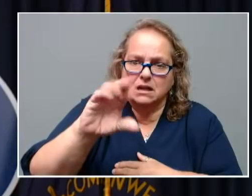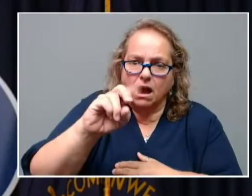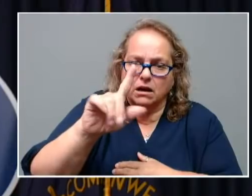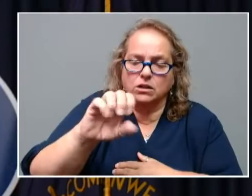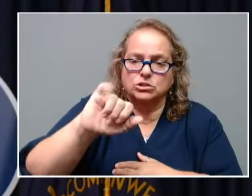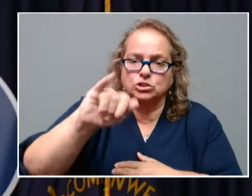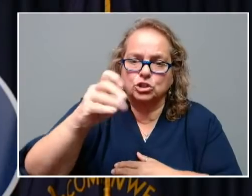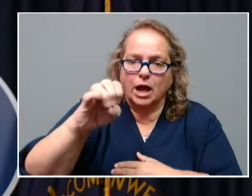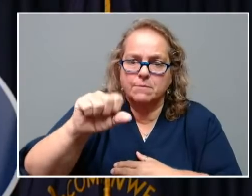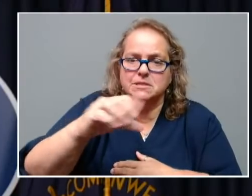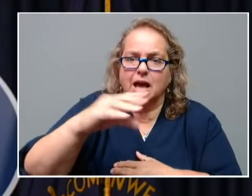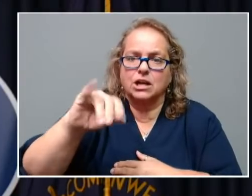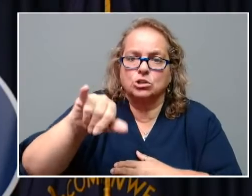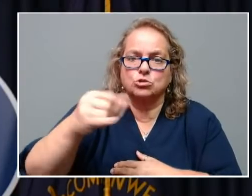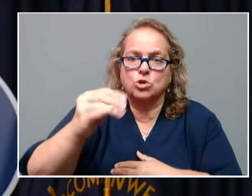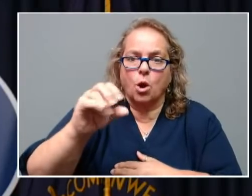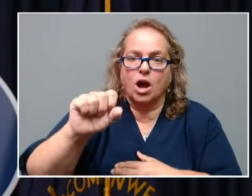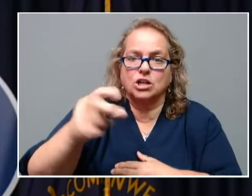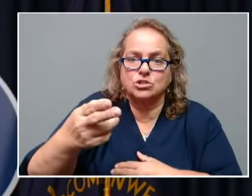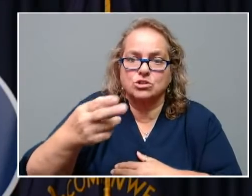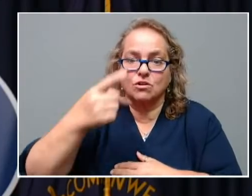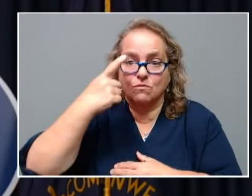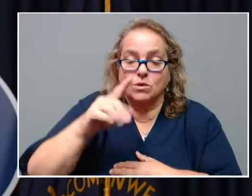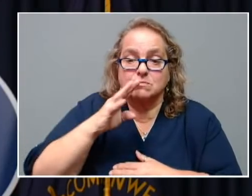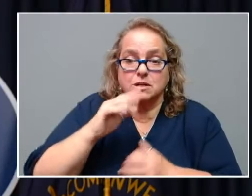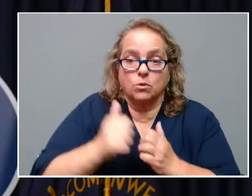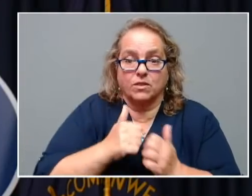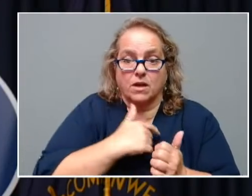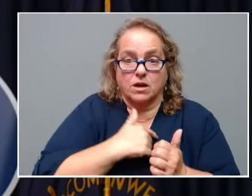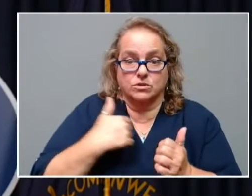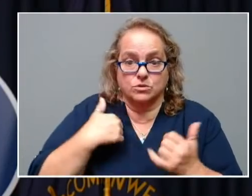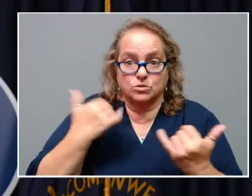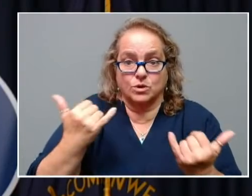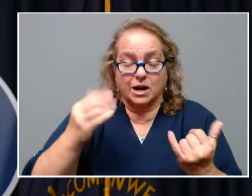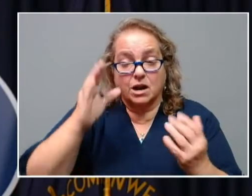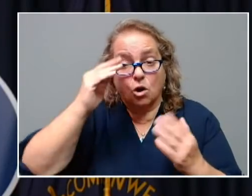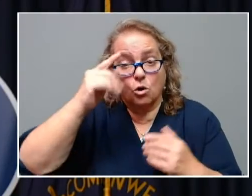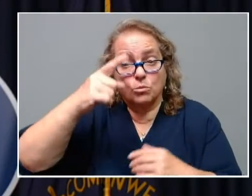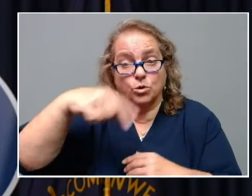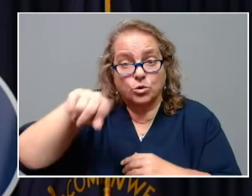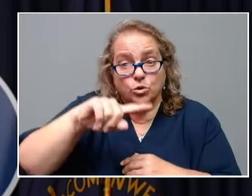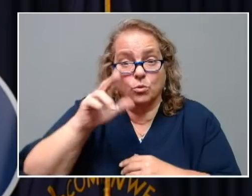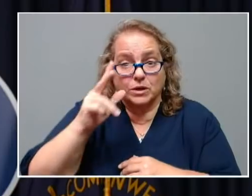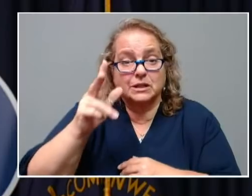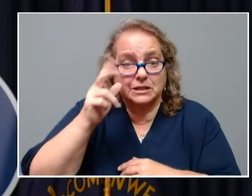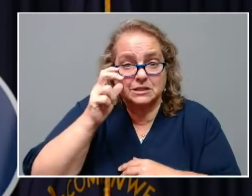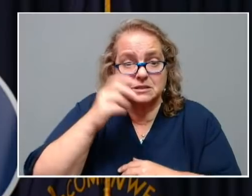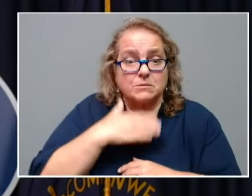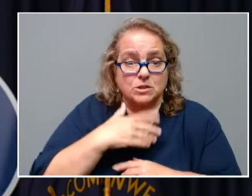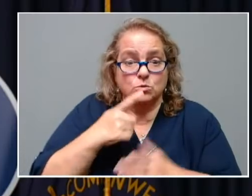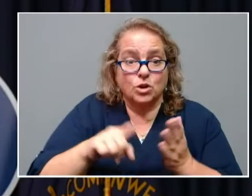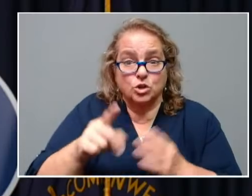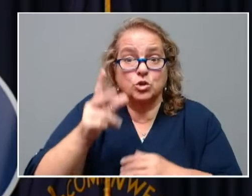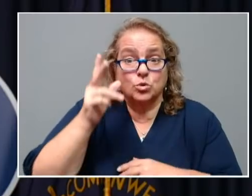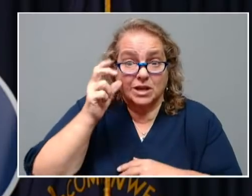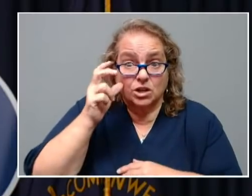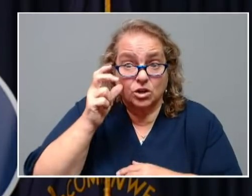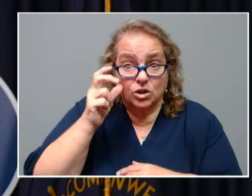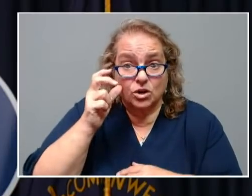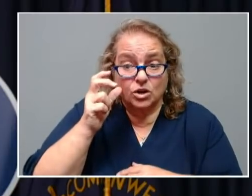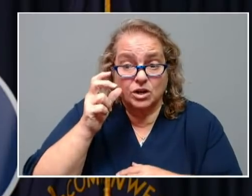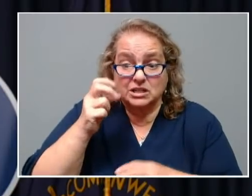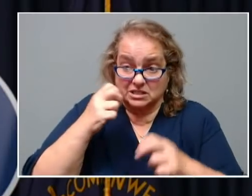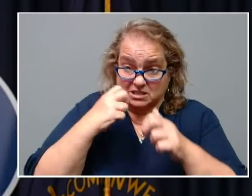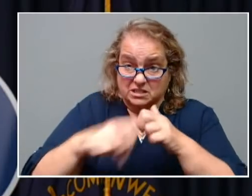Bryant for speaking with us today. And I hope everybody will listen. What you're going to hear is tough,